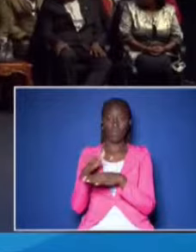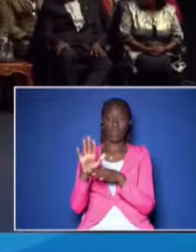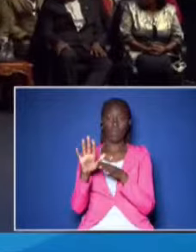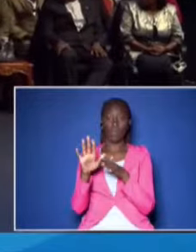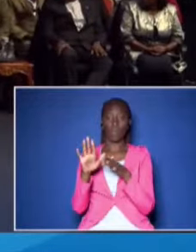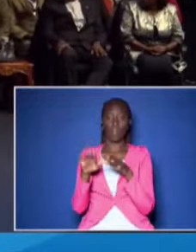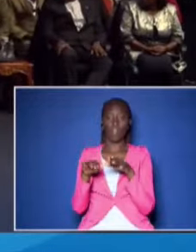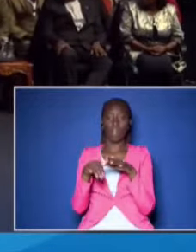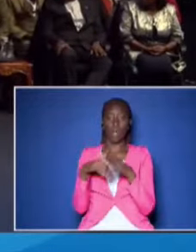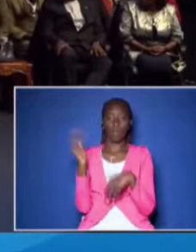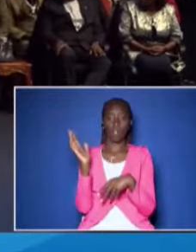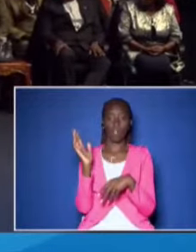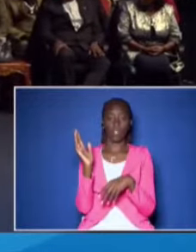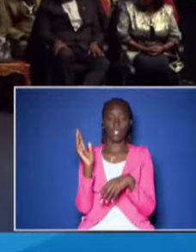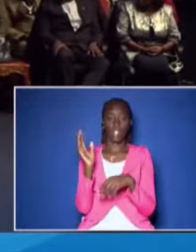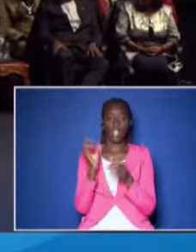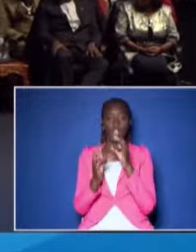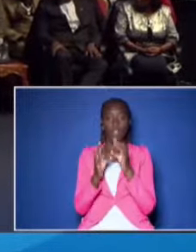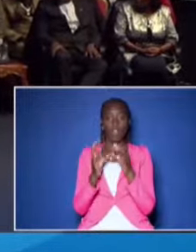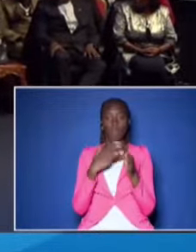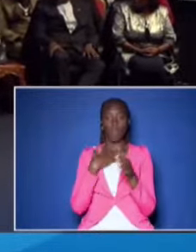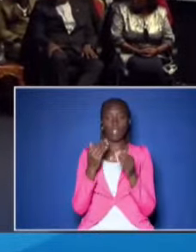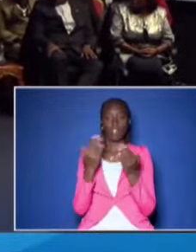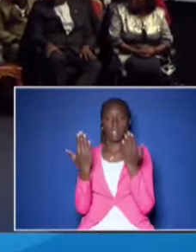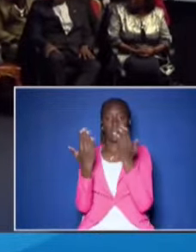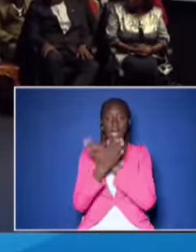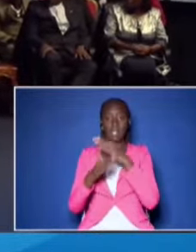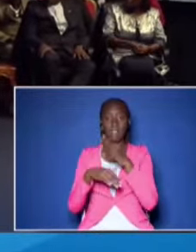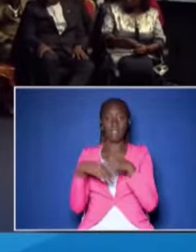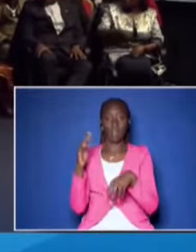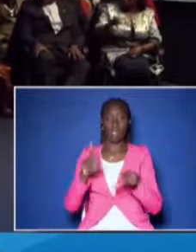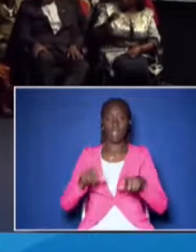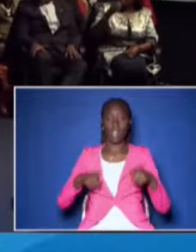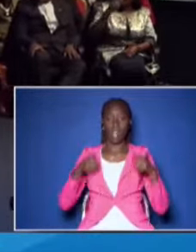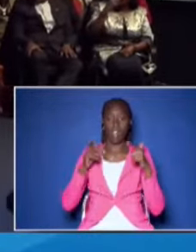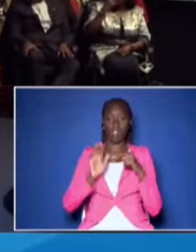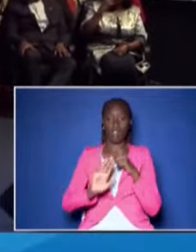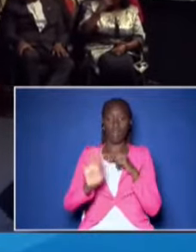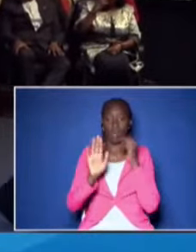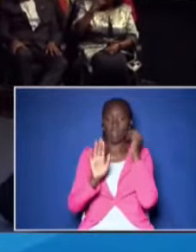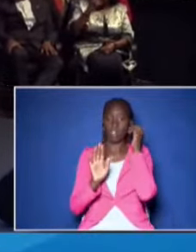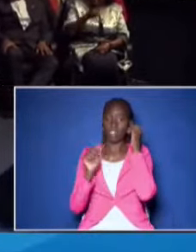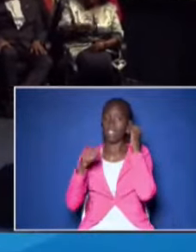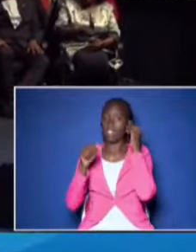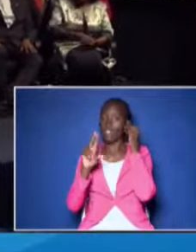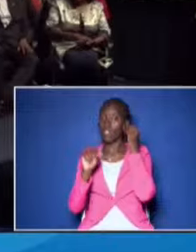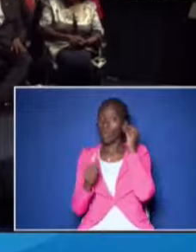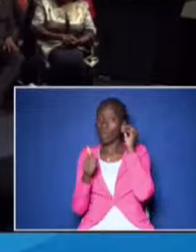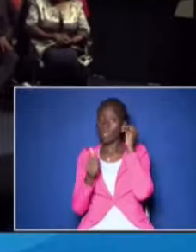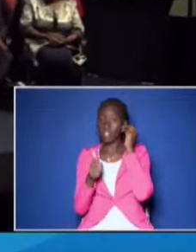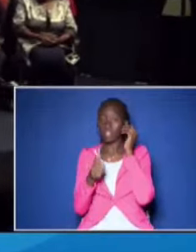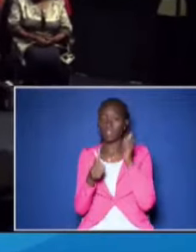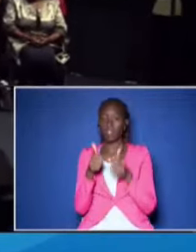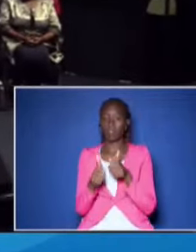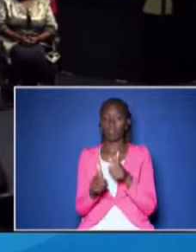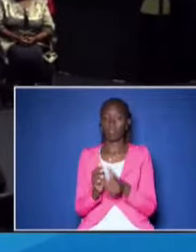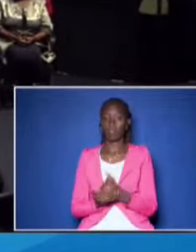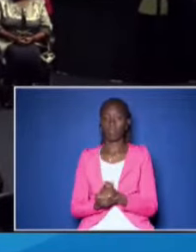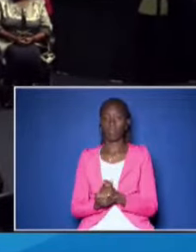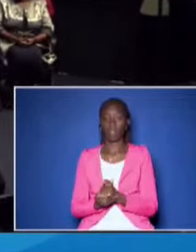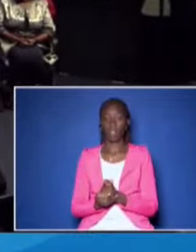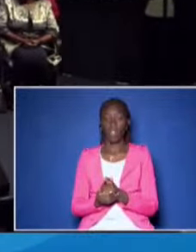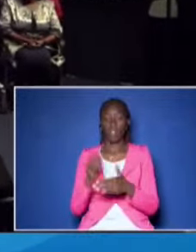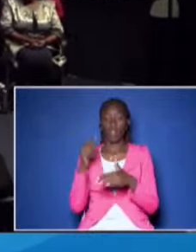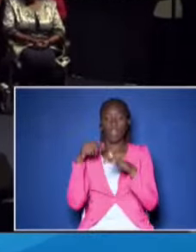away do you want to see Darkness out of your life yes or no the